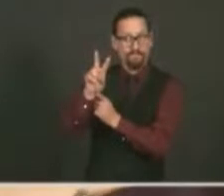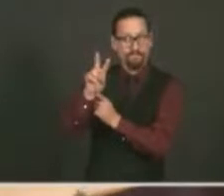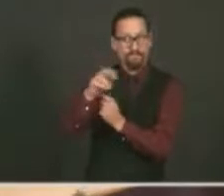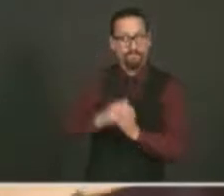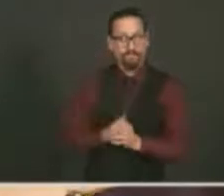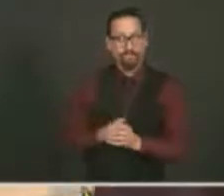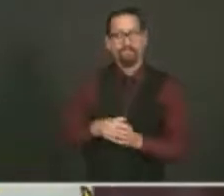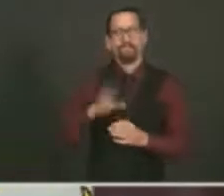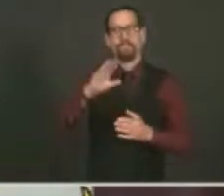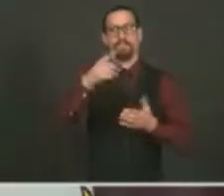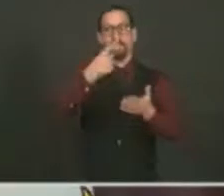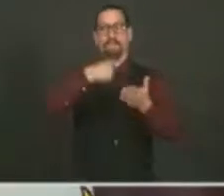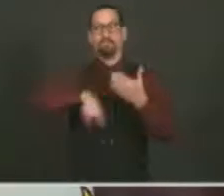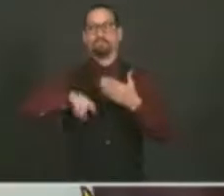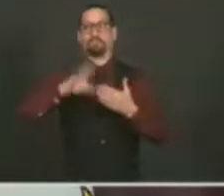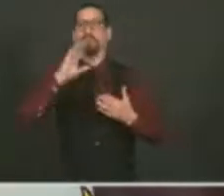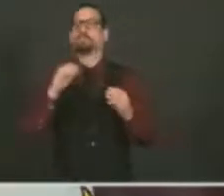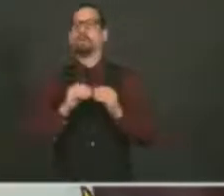across the population.